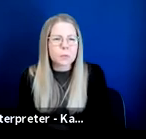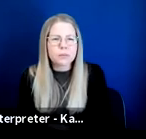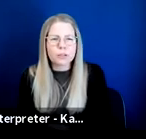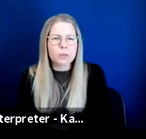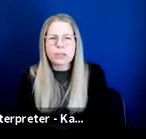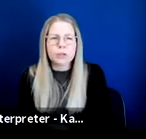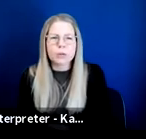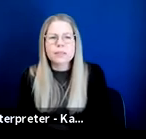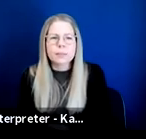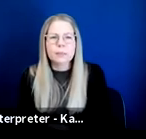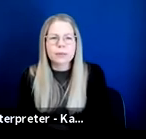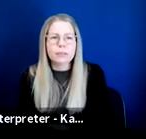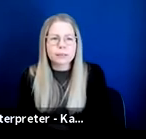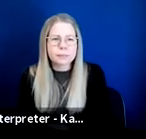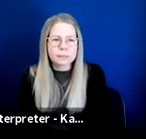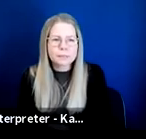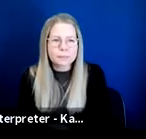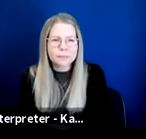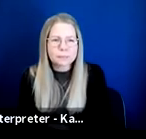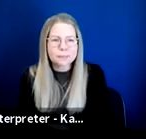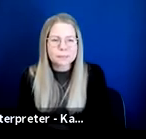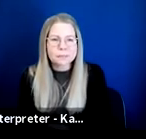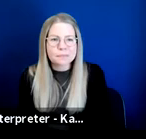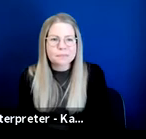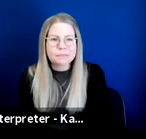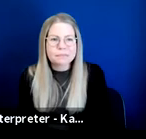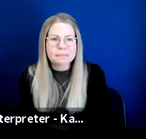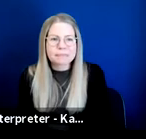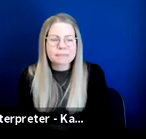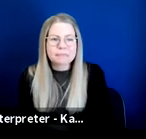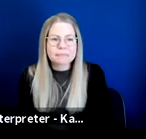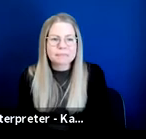So first week or two of September, roughly.